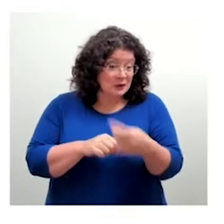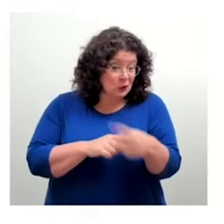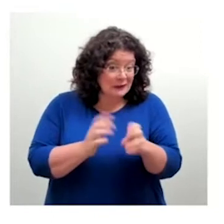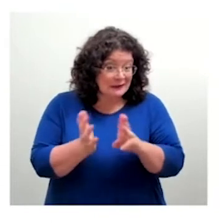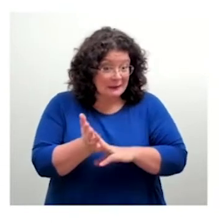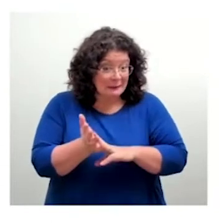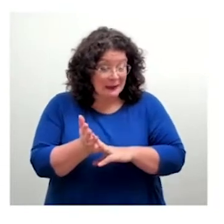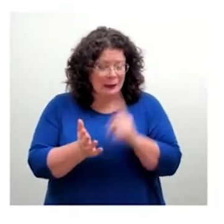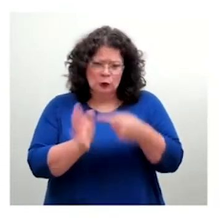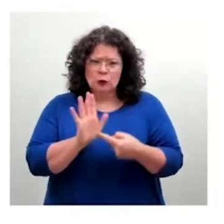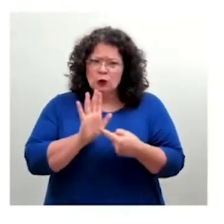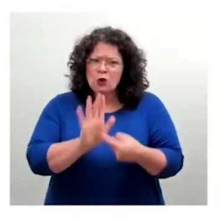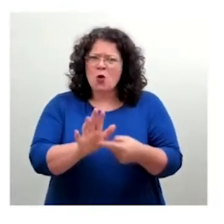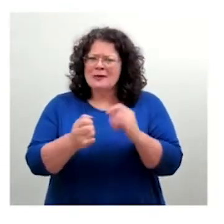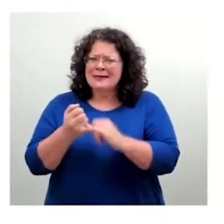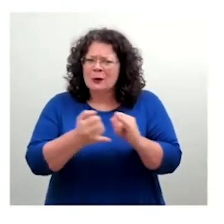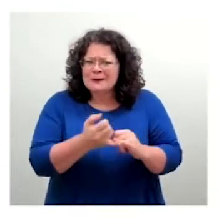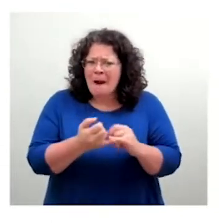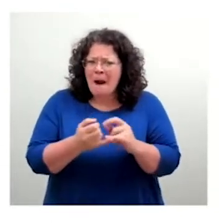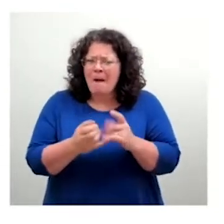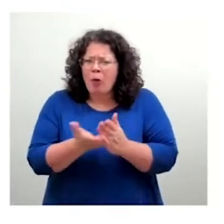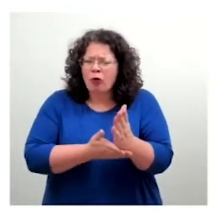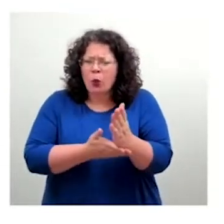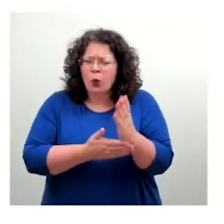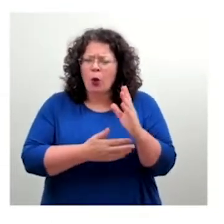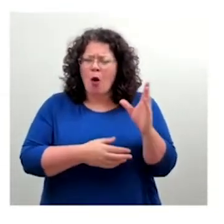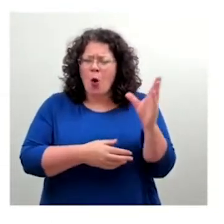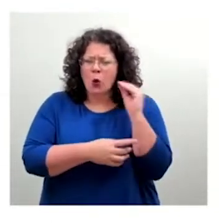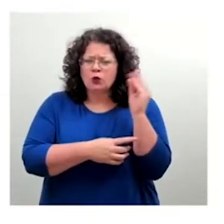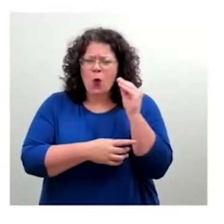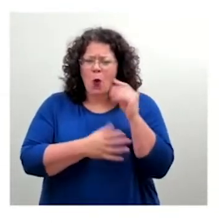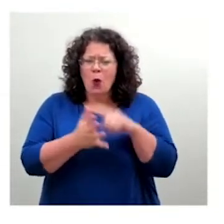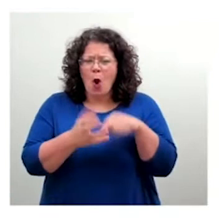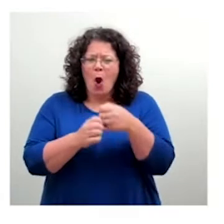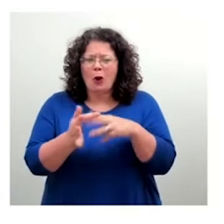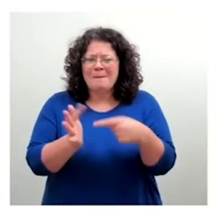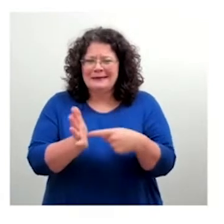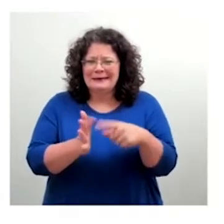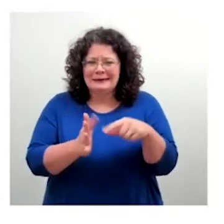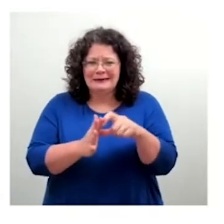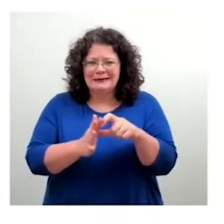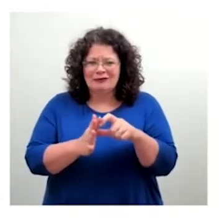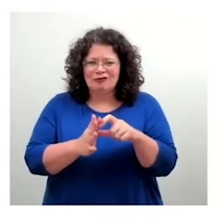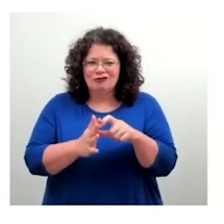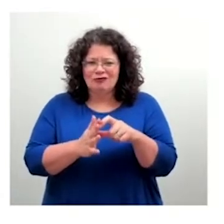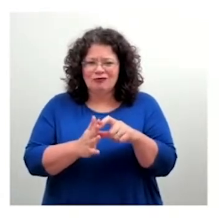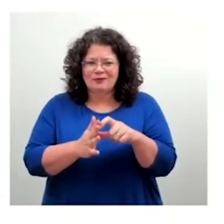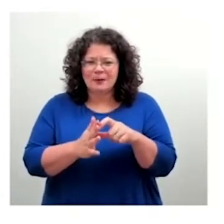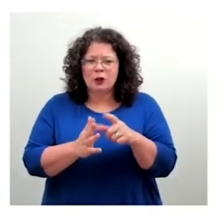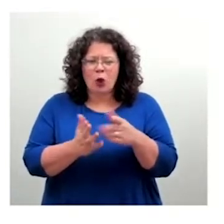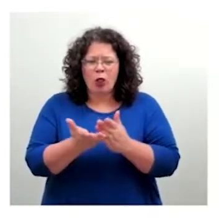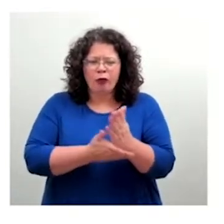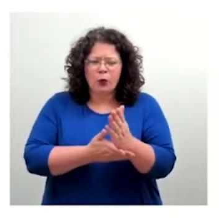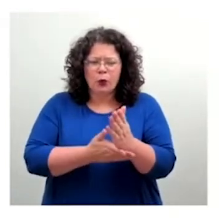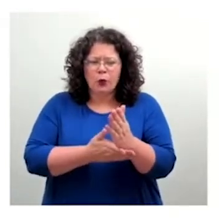audio, ultimately helps make the spaces and places that we live in and inhabit and go through more accessible,